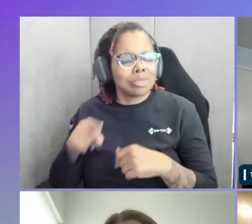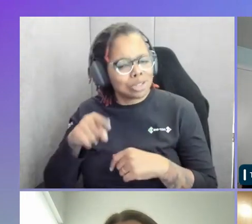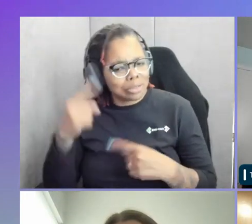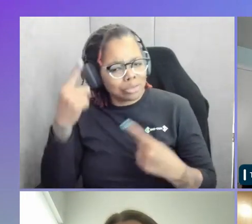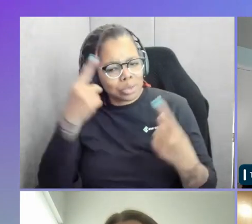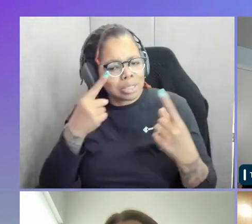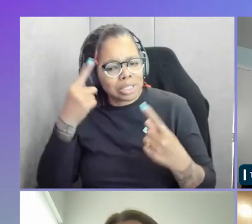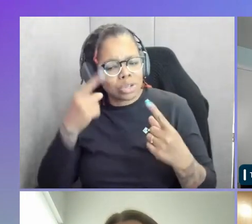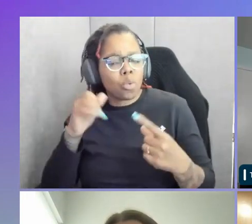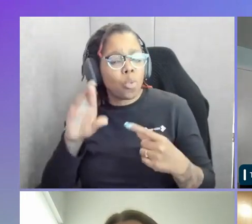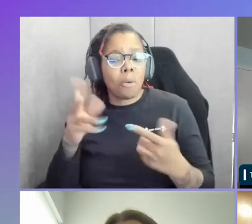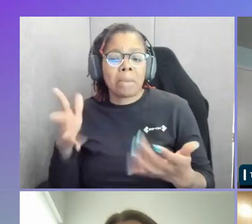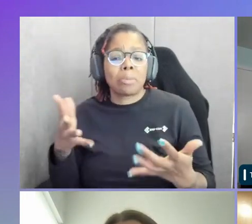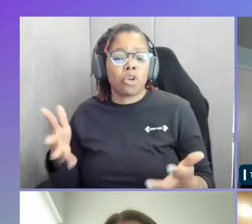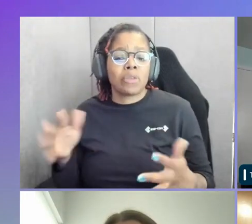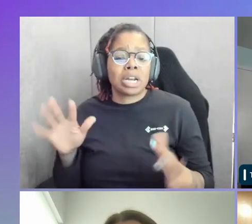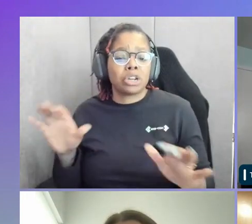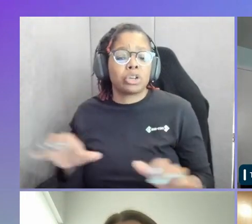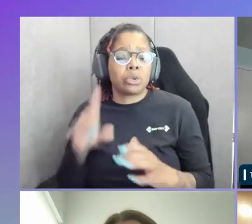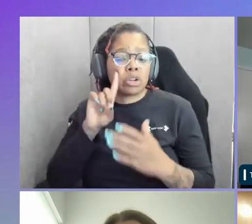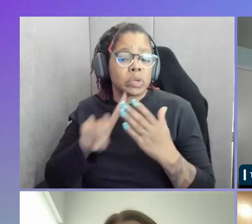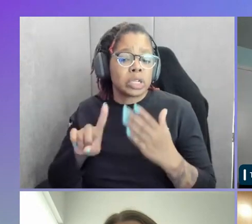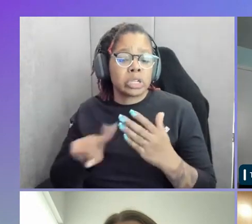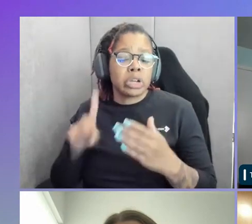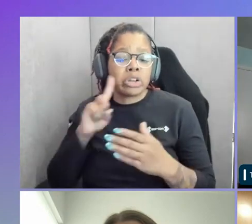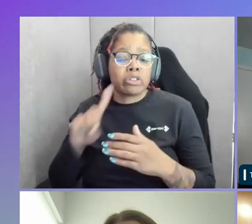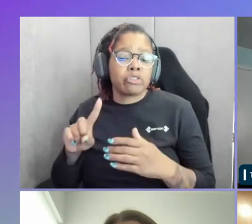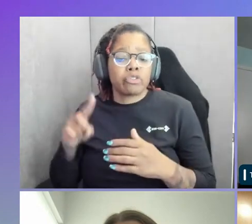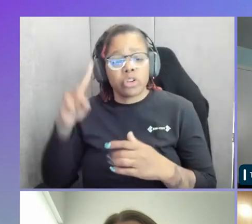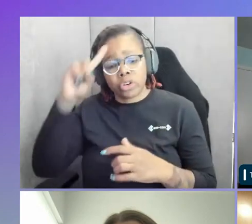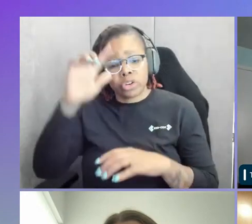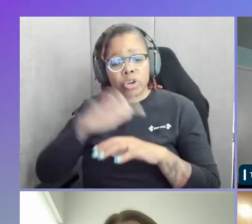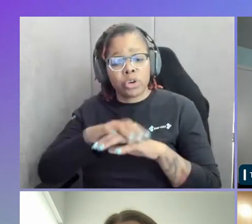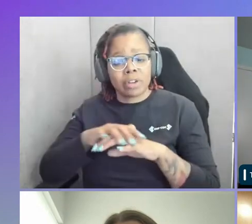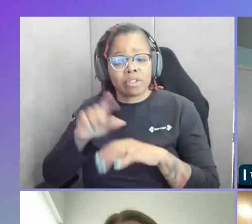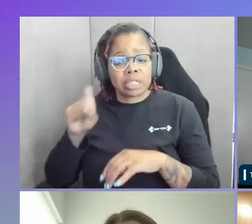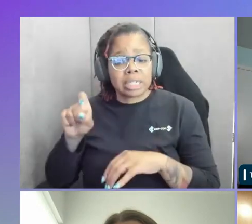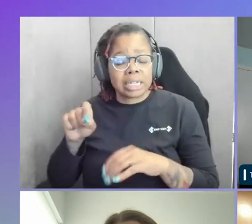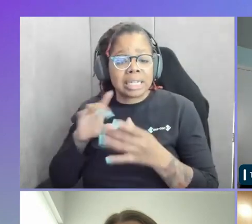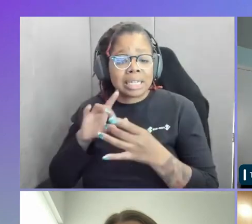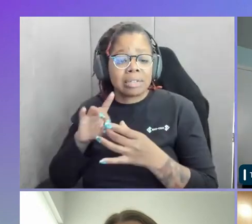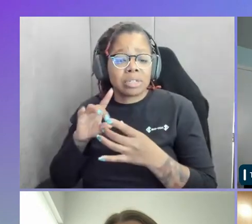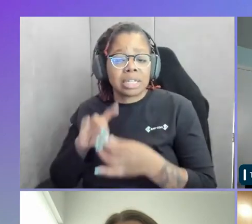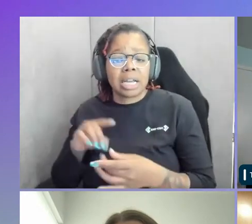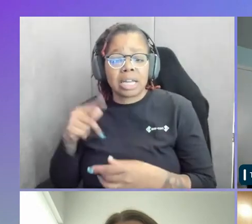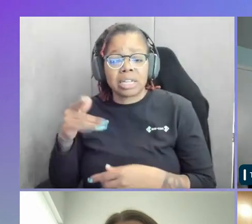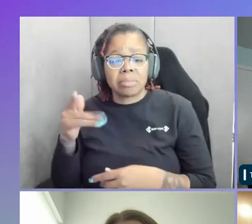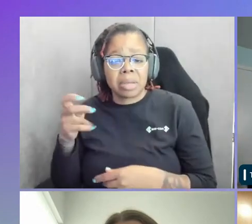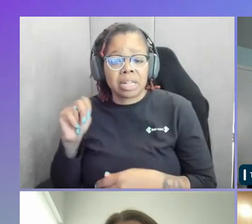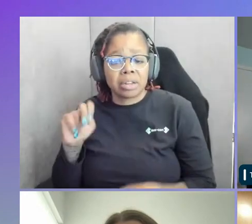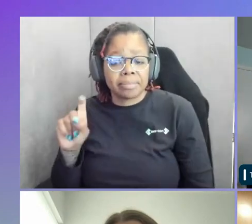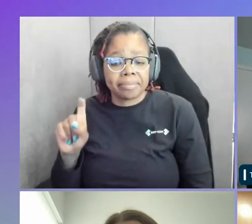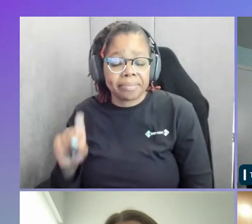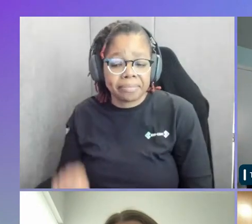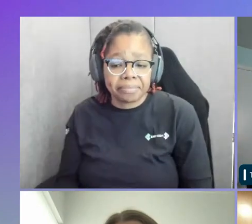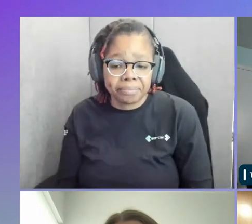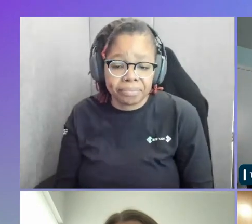considered, or are you already doing research for neurodiversity needs when using Peloton or exercising?